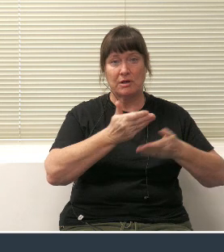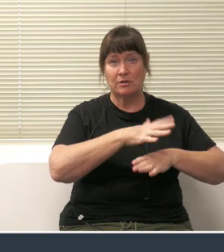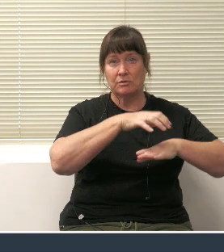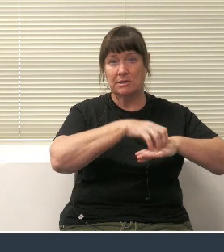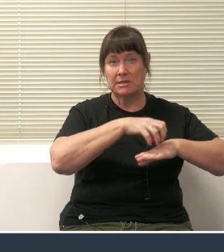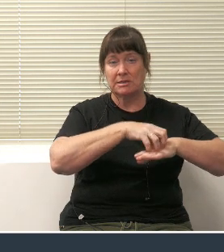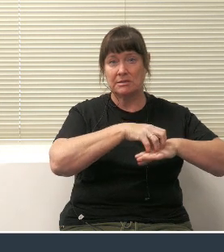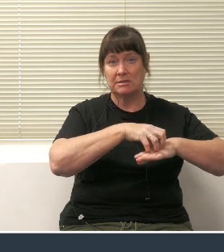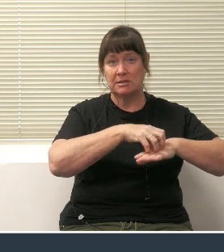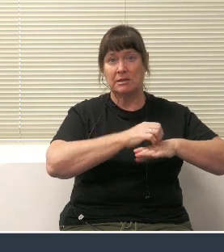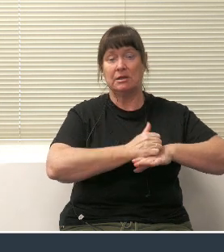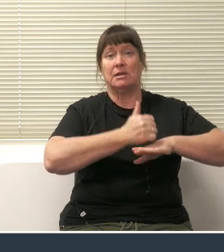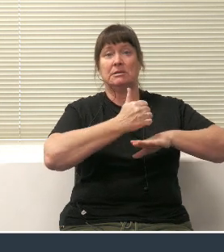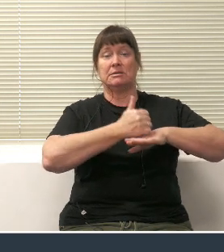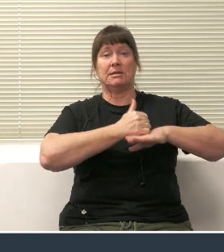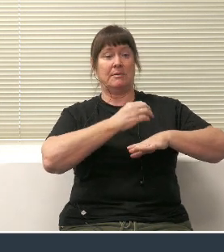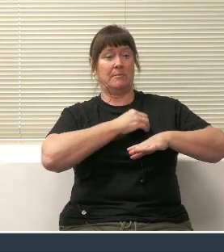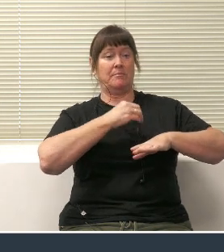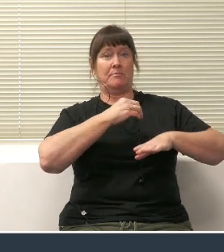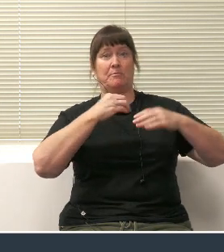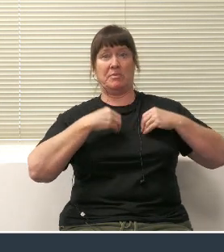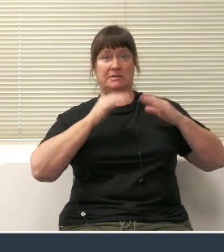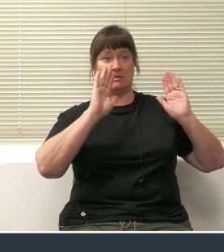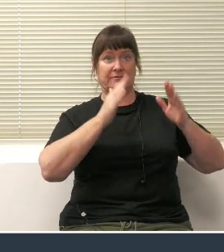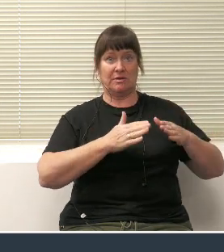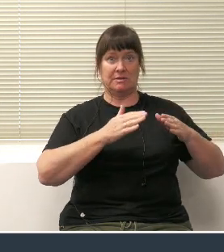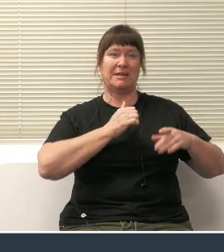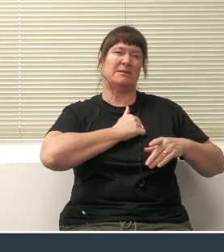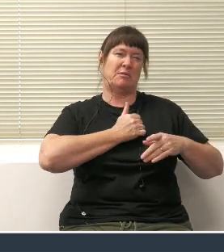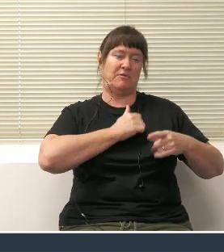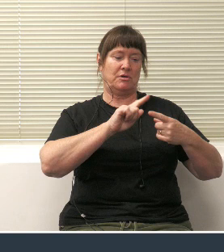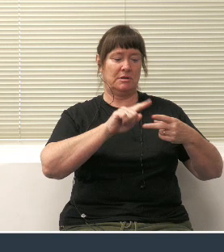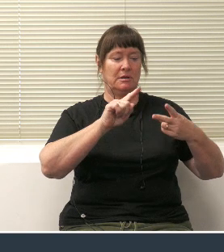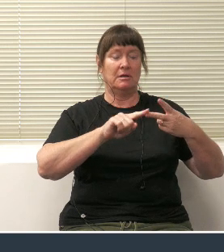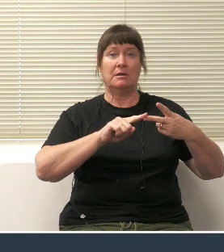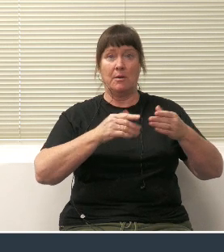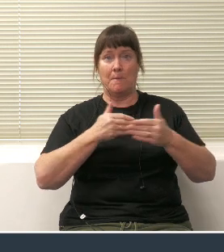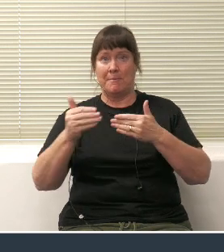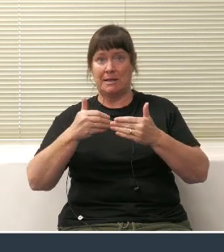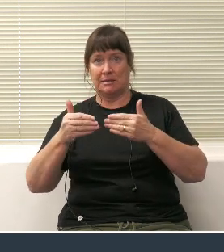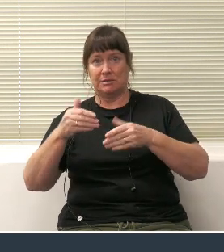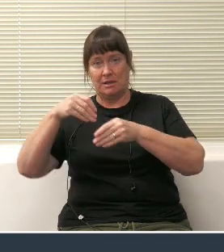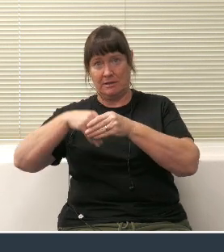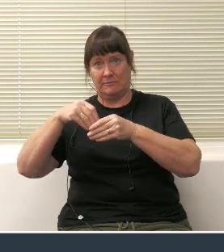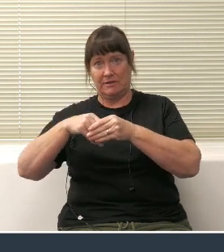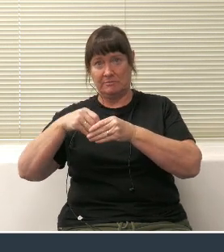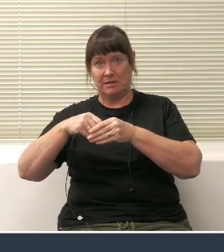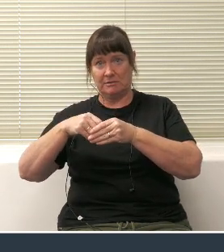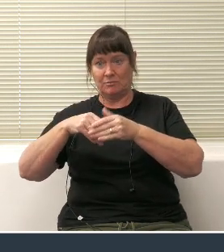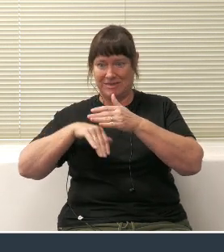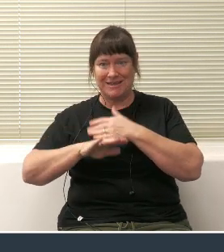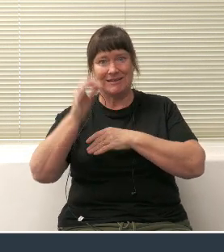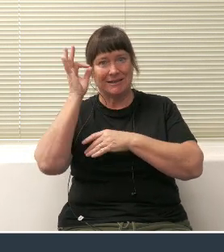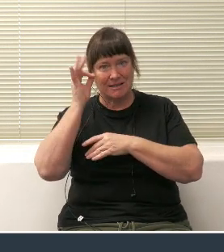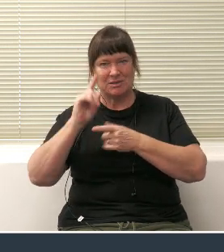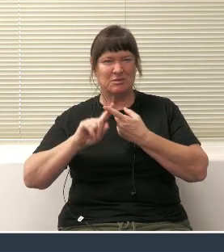organisation to establish a commercially focused investment portfolio, which was the preferred. Manage the investment portfolio with any council,